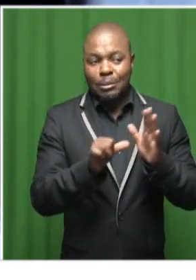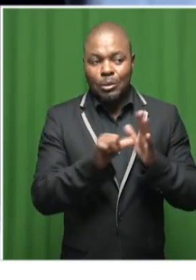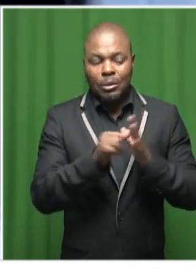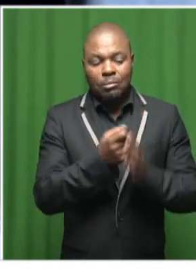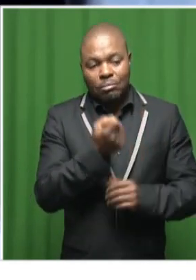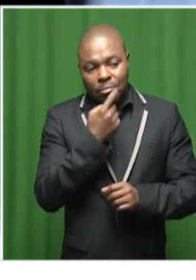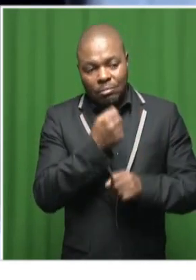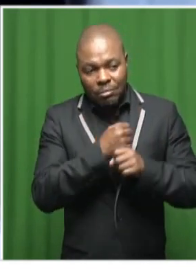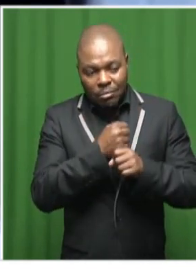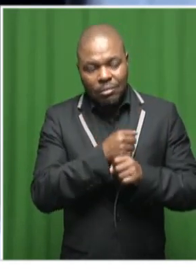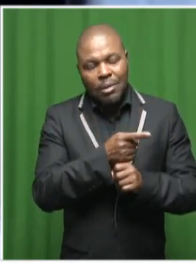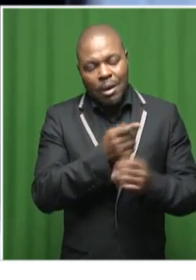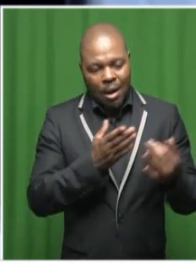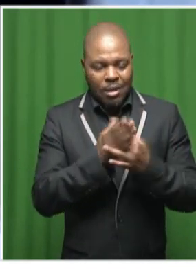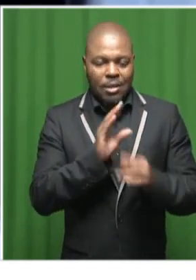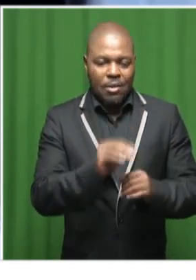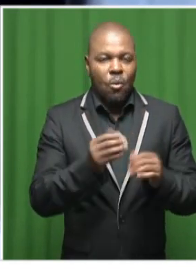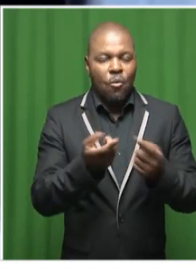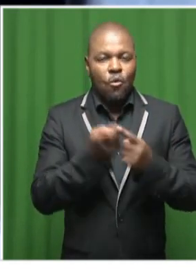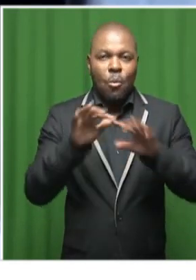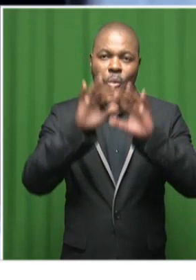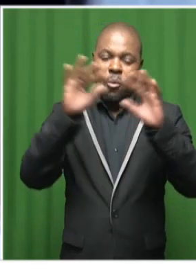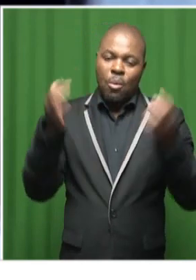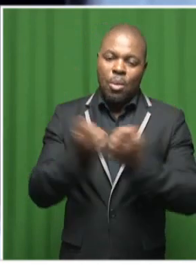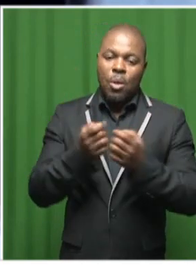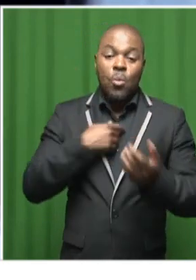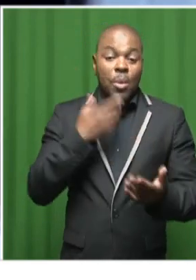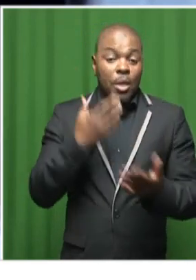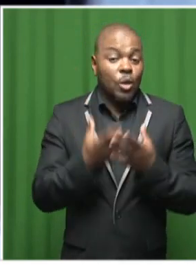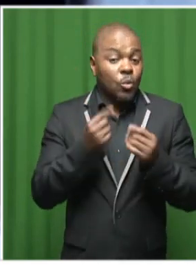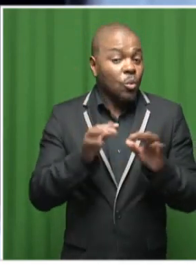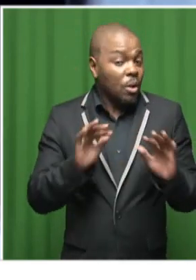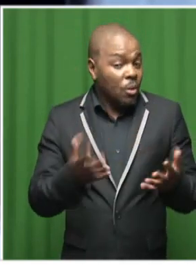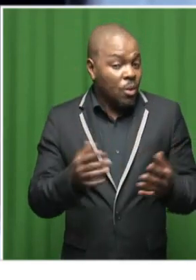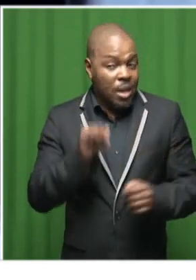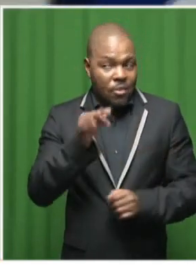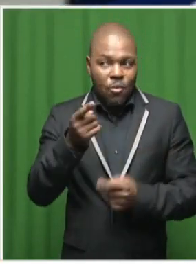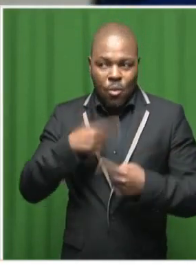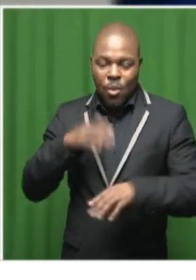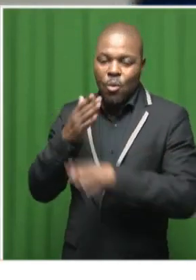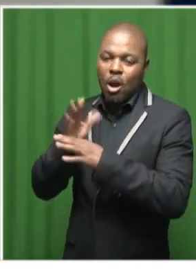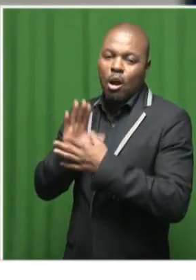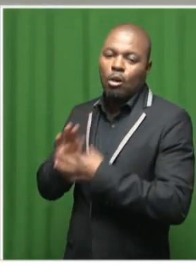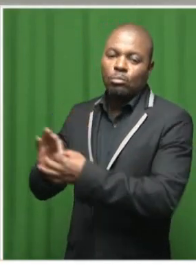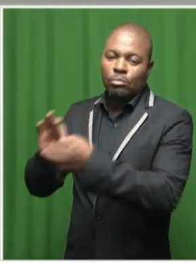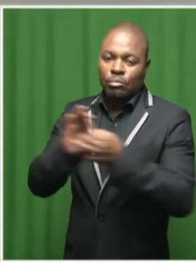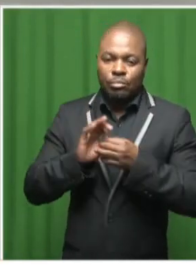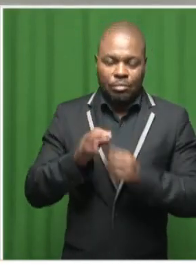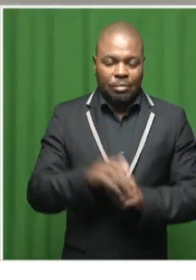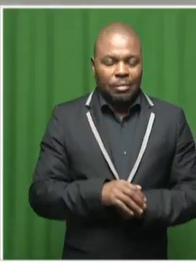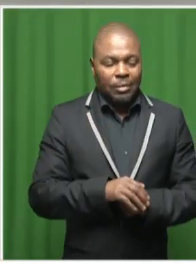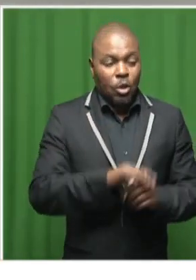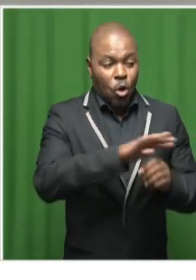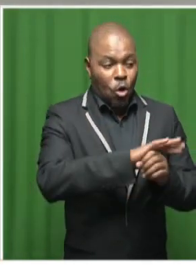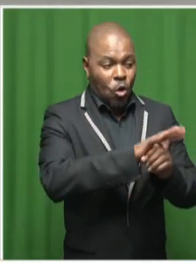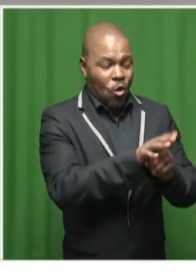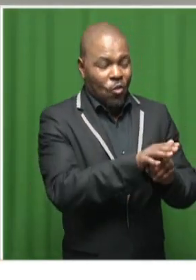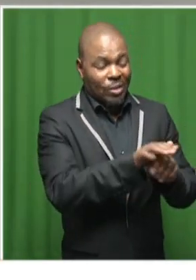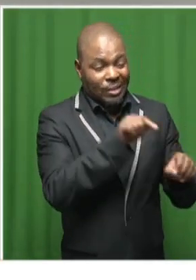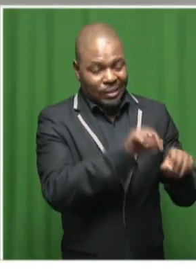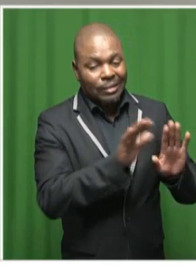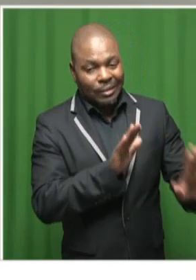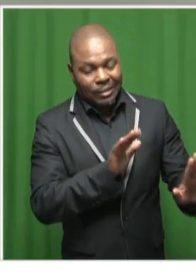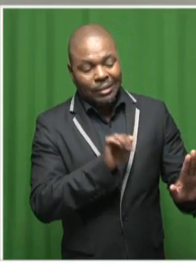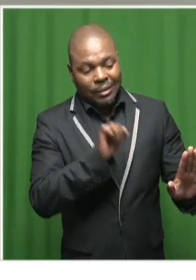need worldwide. And we can only do this if we work together. Besides COVID, in